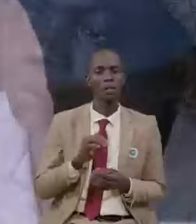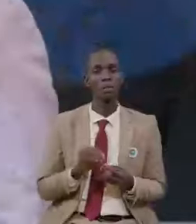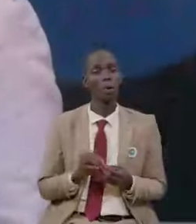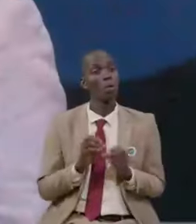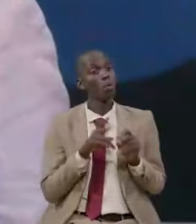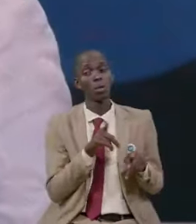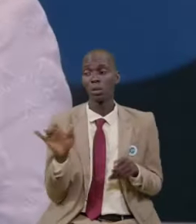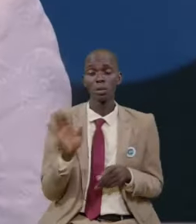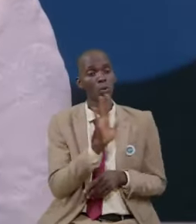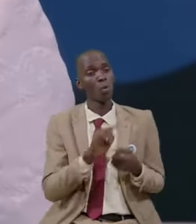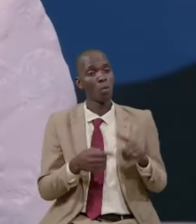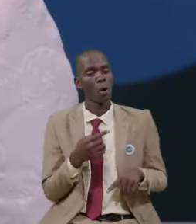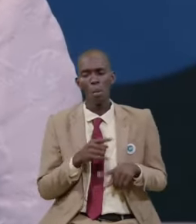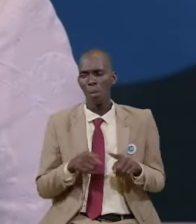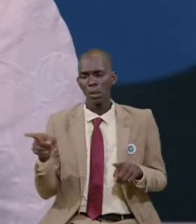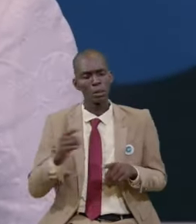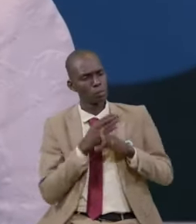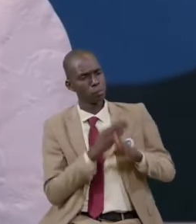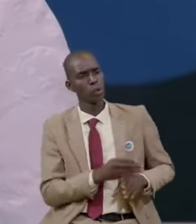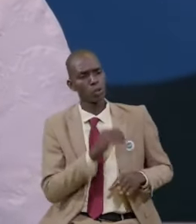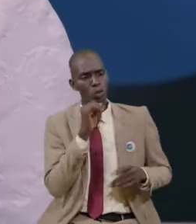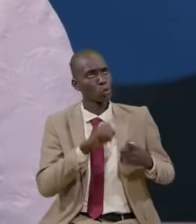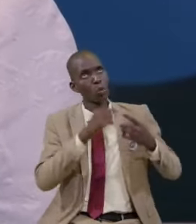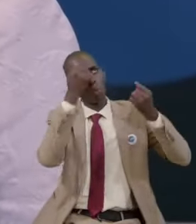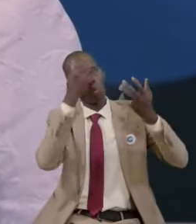you to do what God wants you to do. Well, the fellow